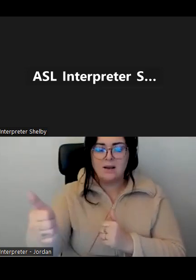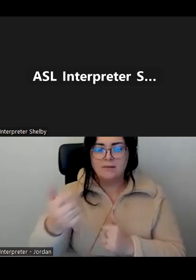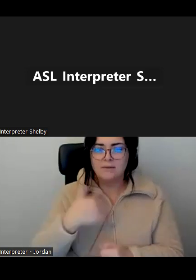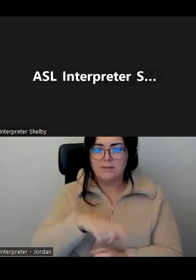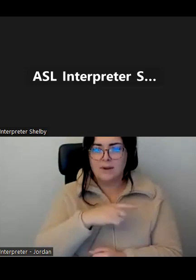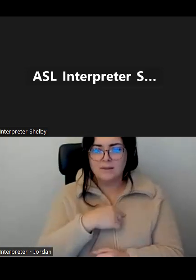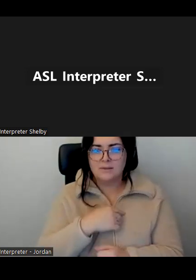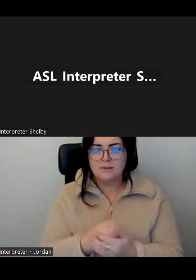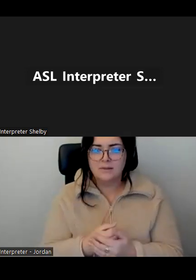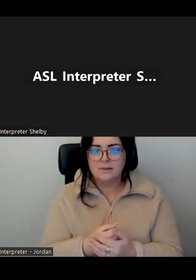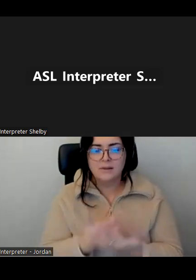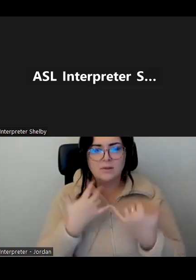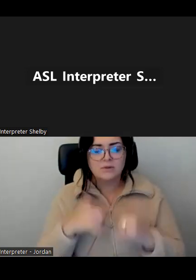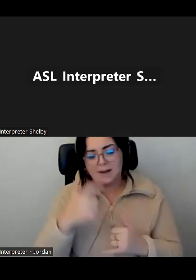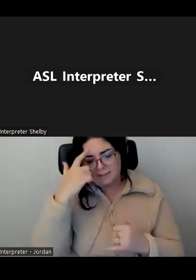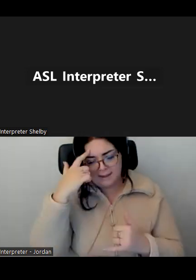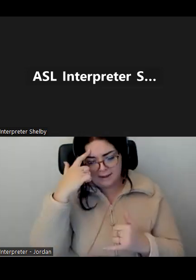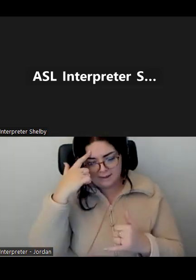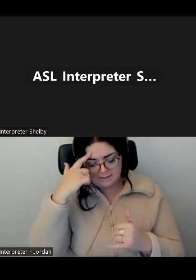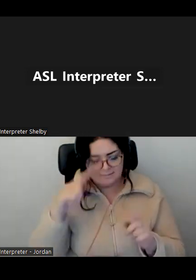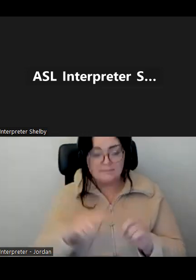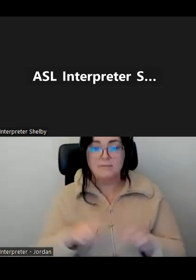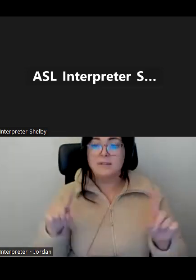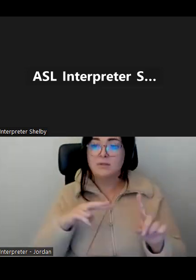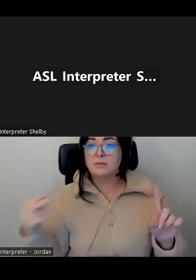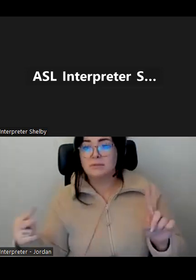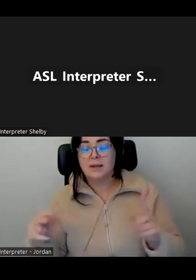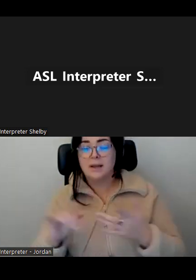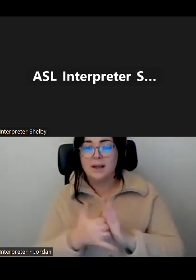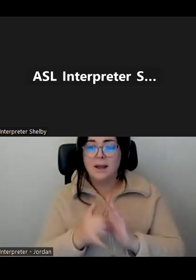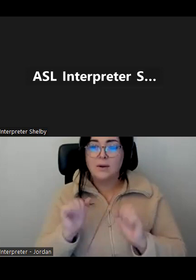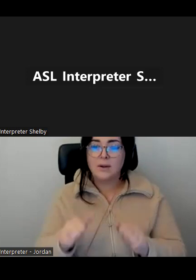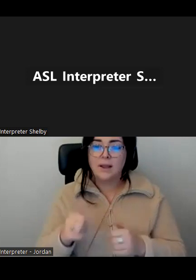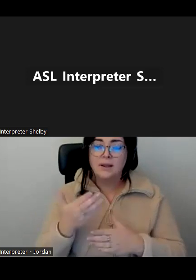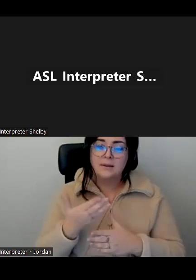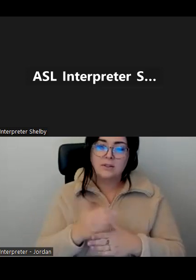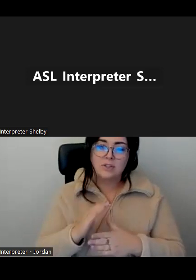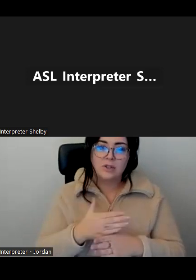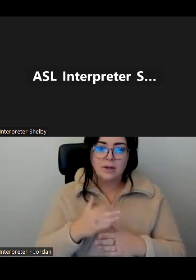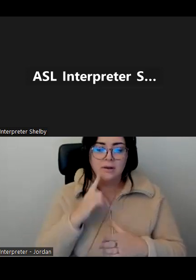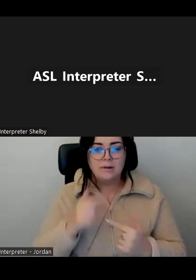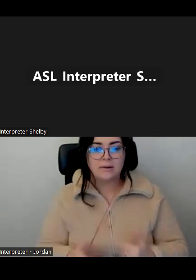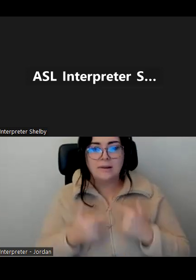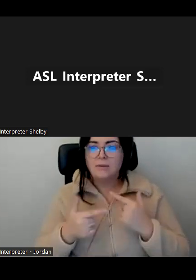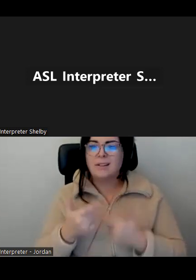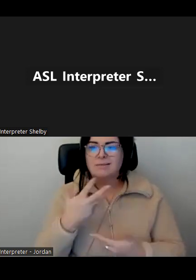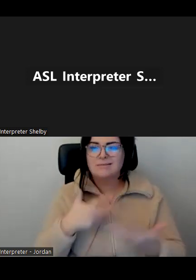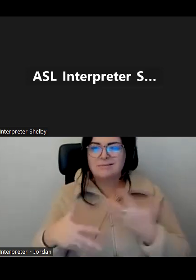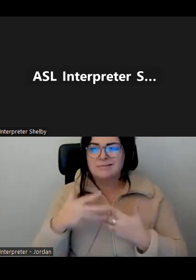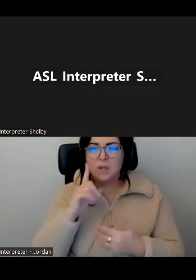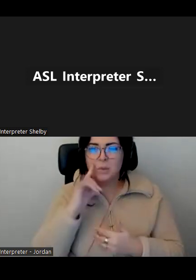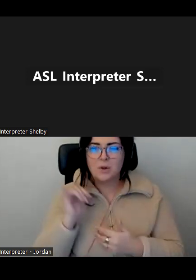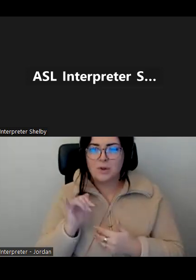about thinking outside the box in terms of different ways of shared living arrangements other